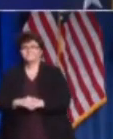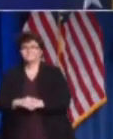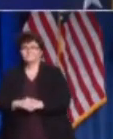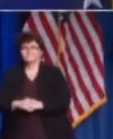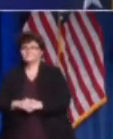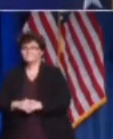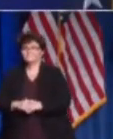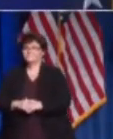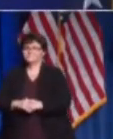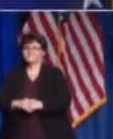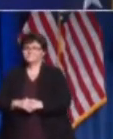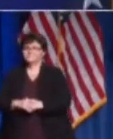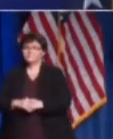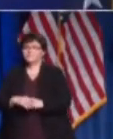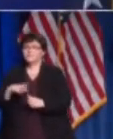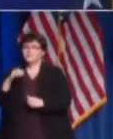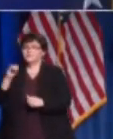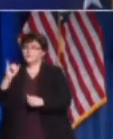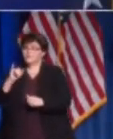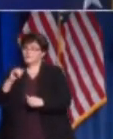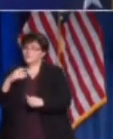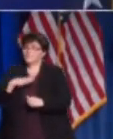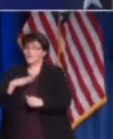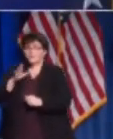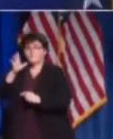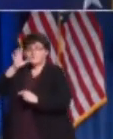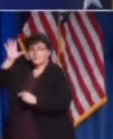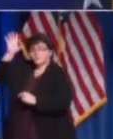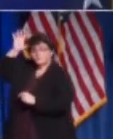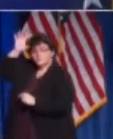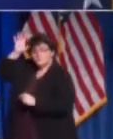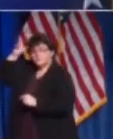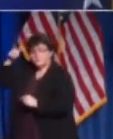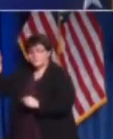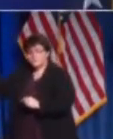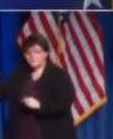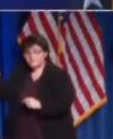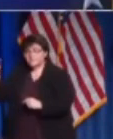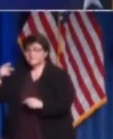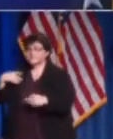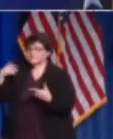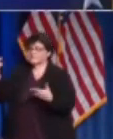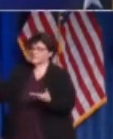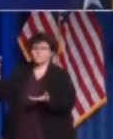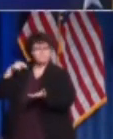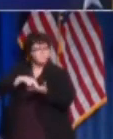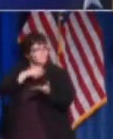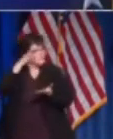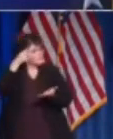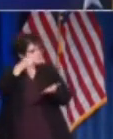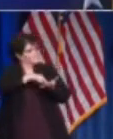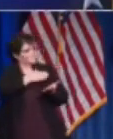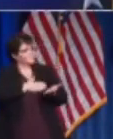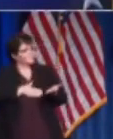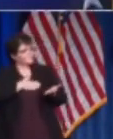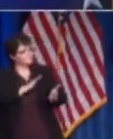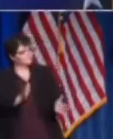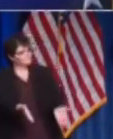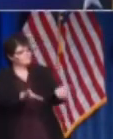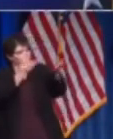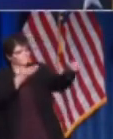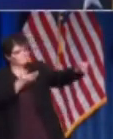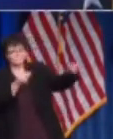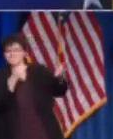if I may, please, Mom and Dad, Nancy and Addie Tong, please stand. They have made such incredible